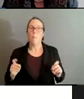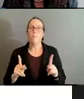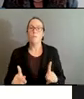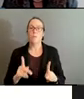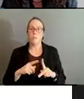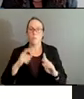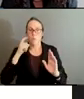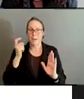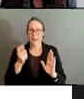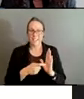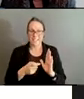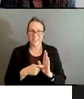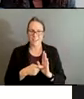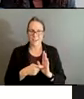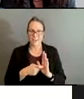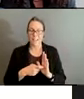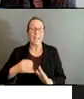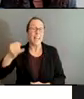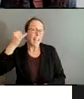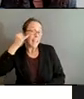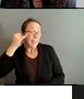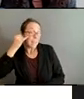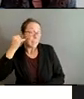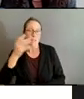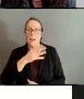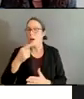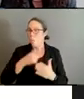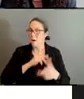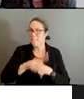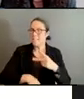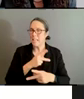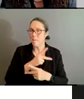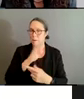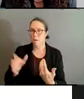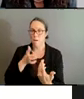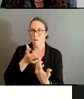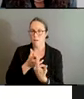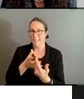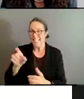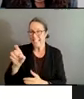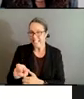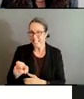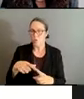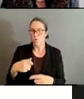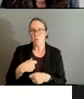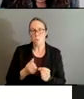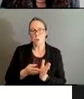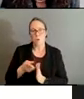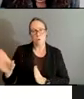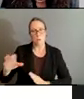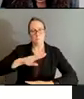opportunity to identify if and what type of accommodation they need to ensure that their needs are met.